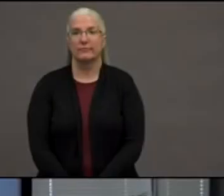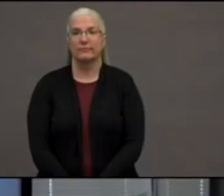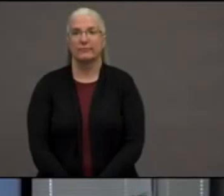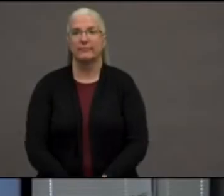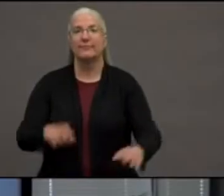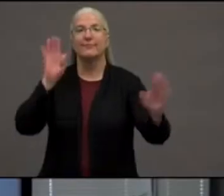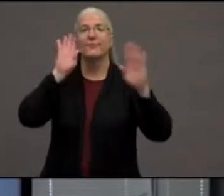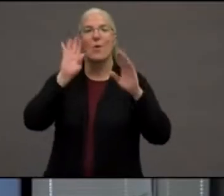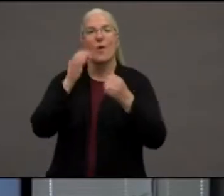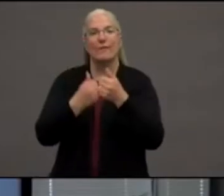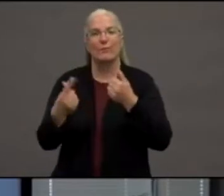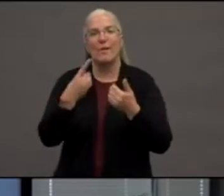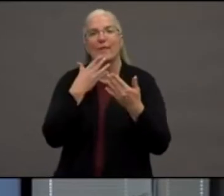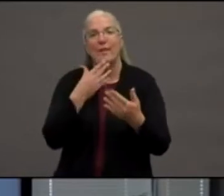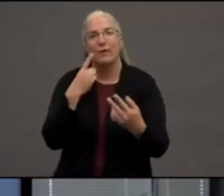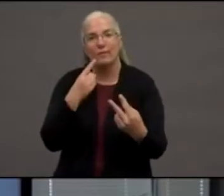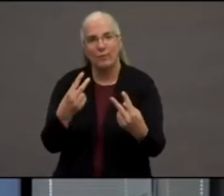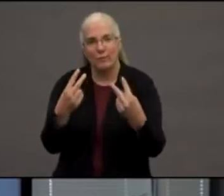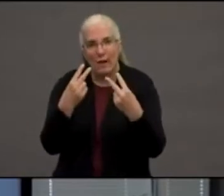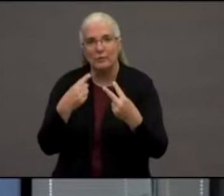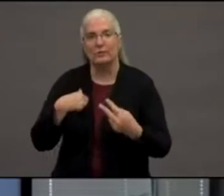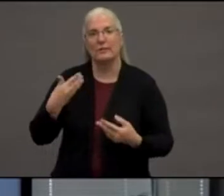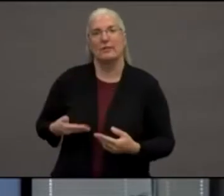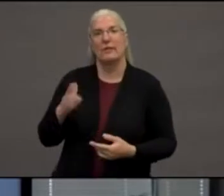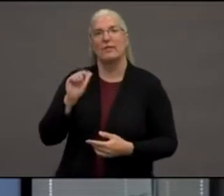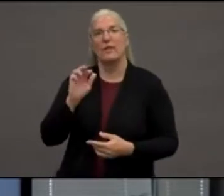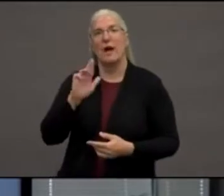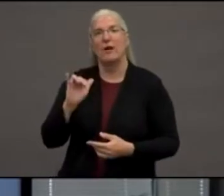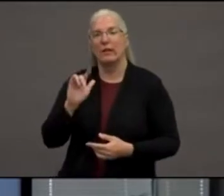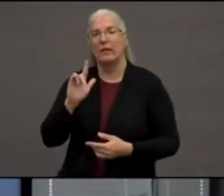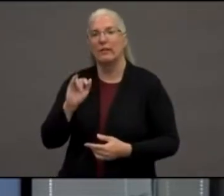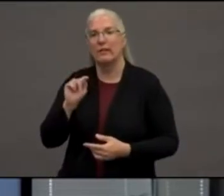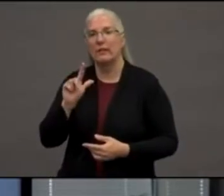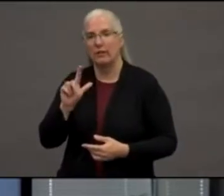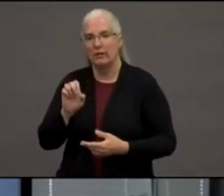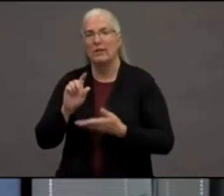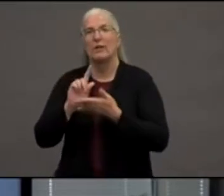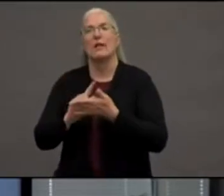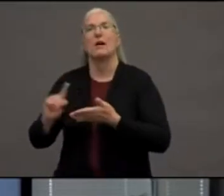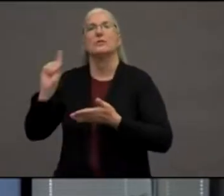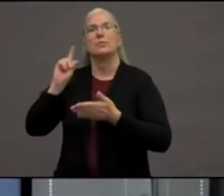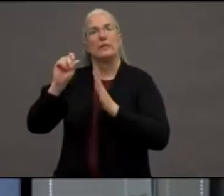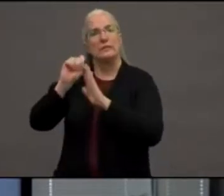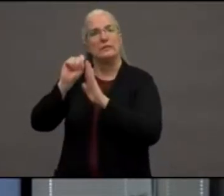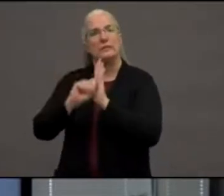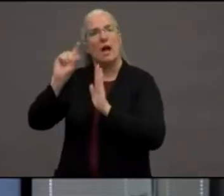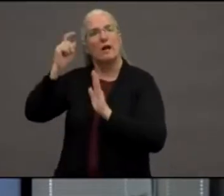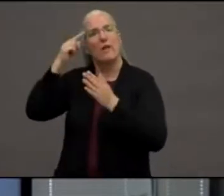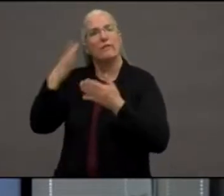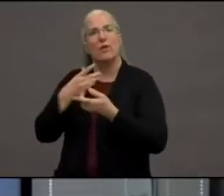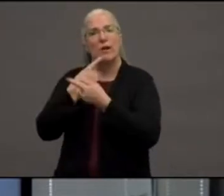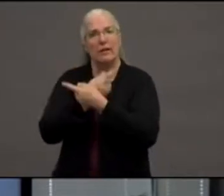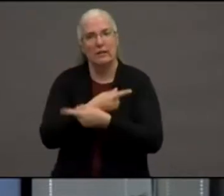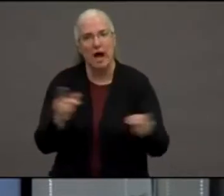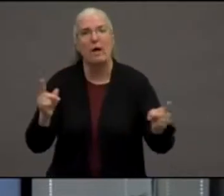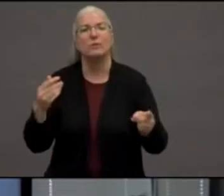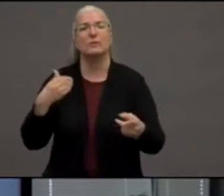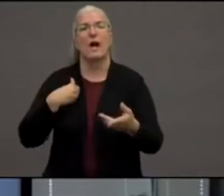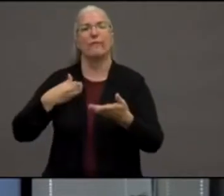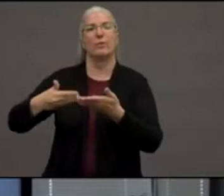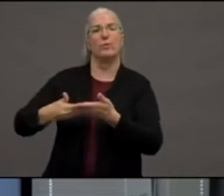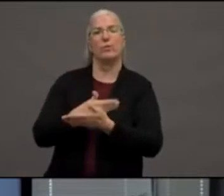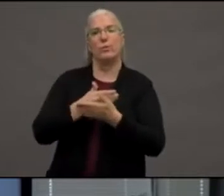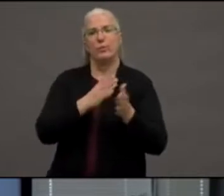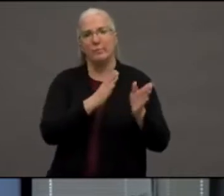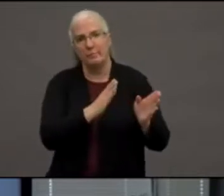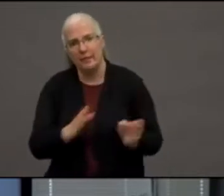Hi everybody, thank you for joining us. I'm Larry Little. Last week the state introduced a blueprint for a safer economy. Here you can see